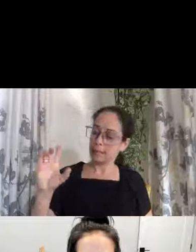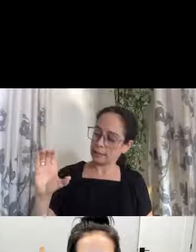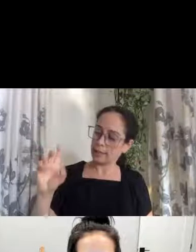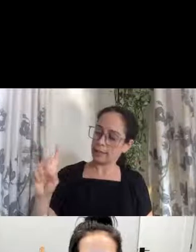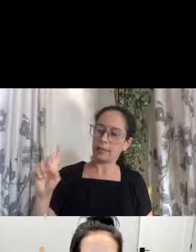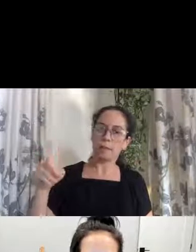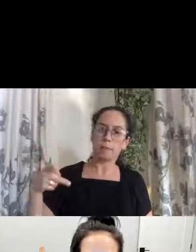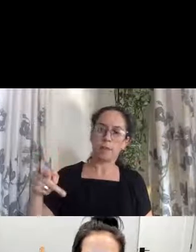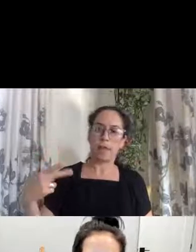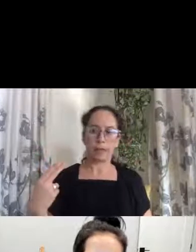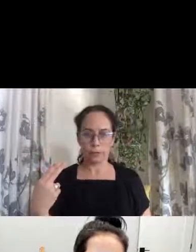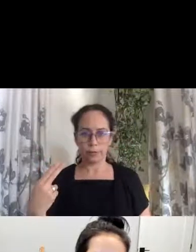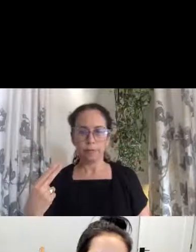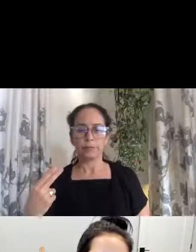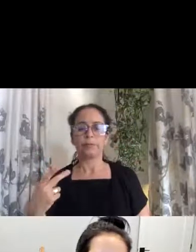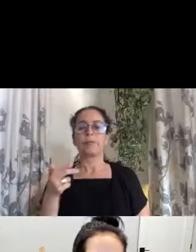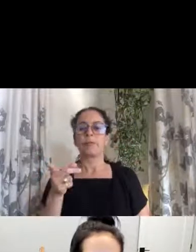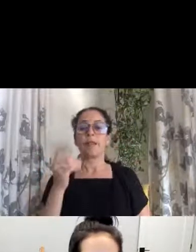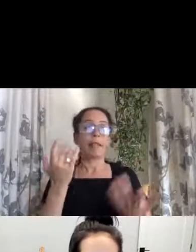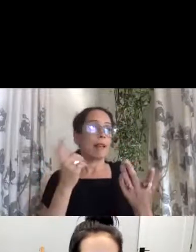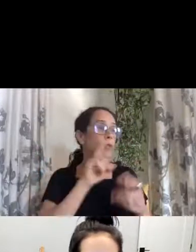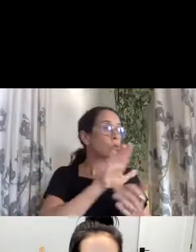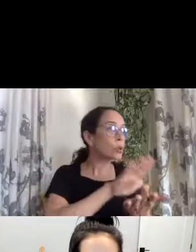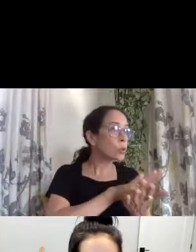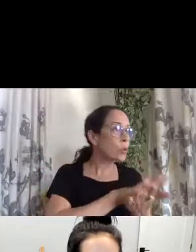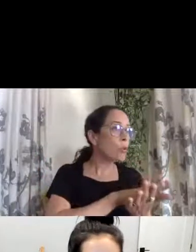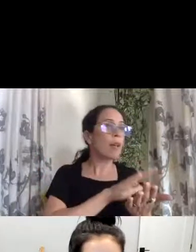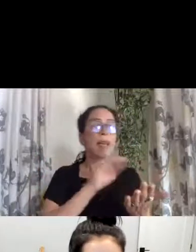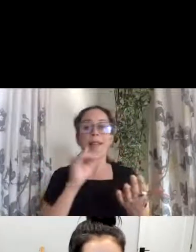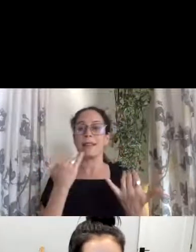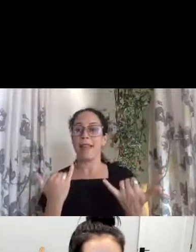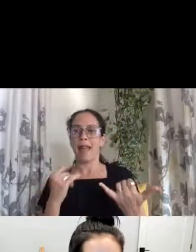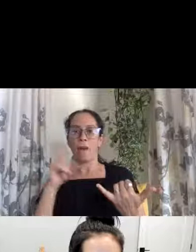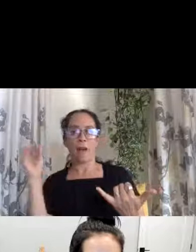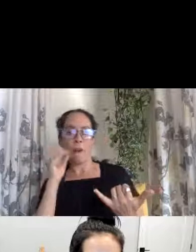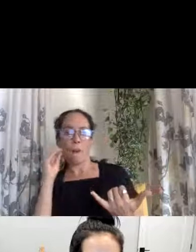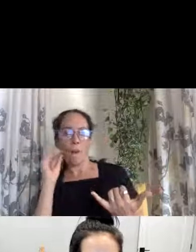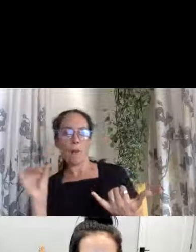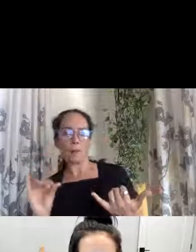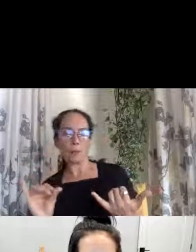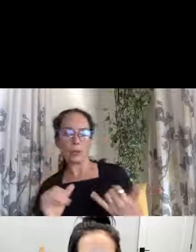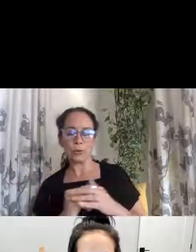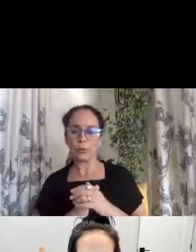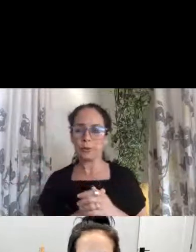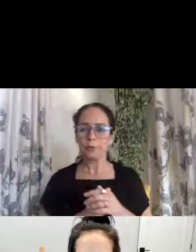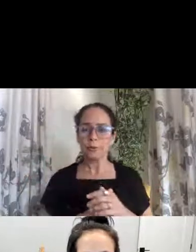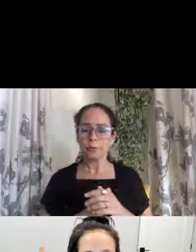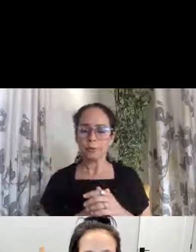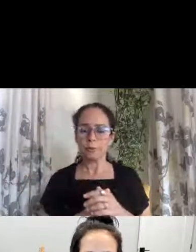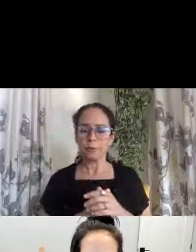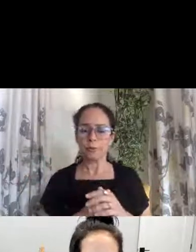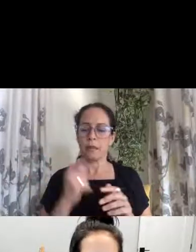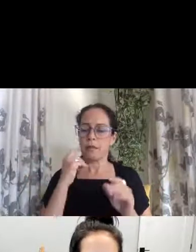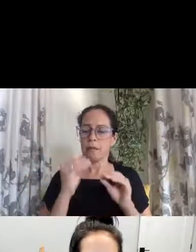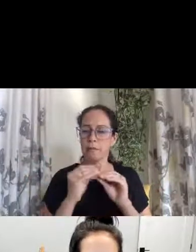different tests that are happening either at school and now also at home. I believe most of